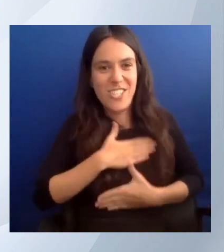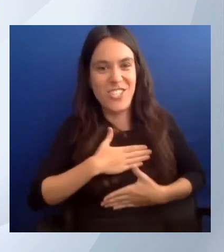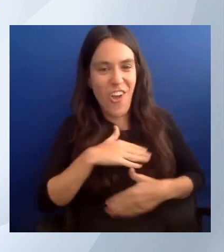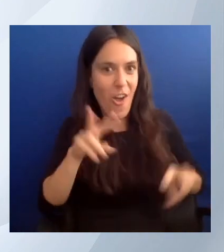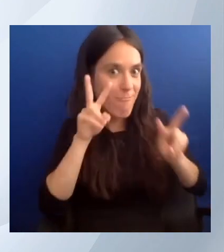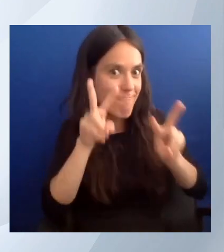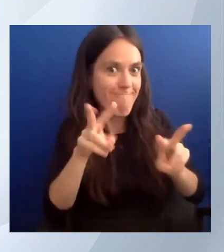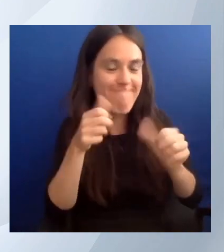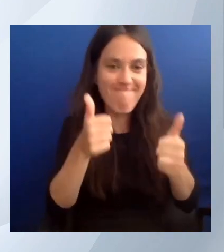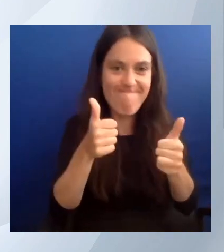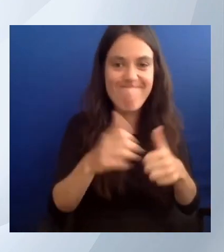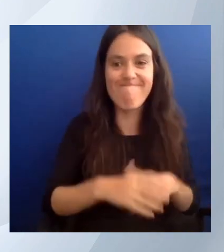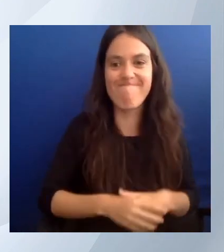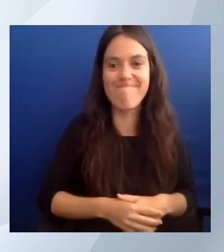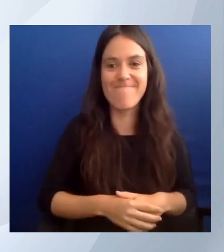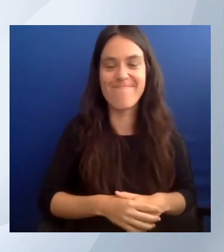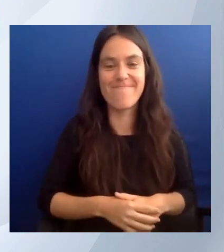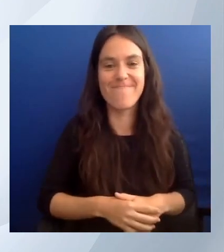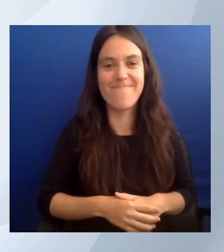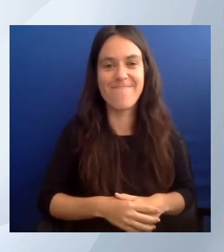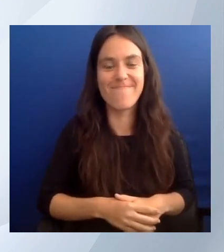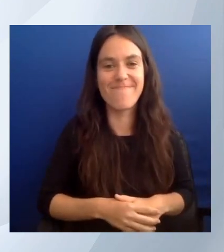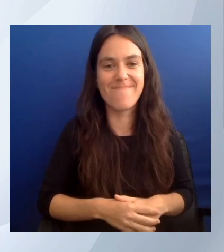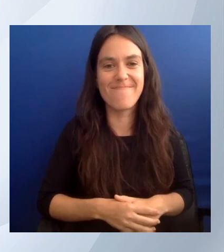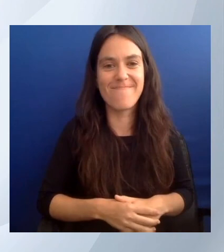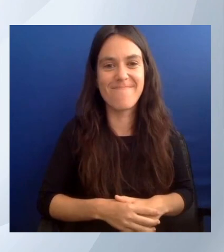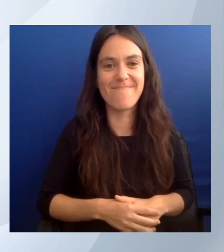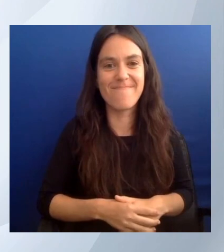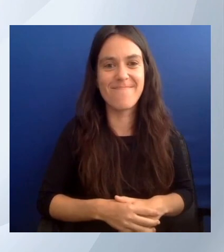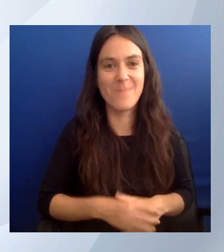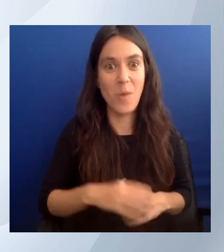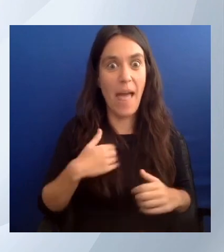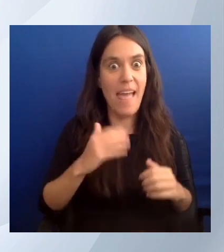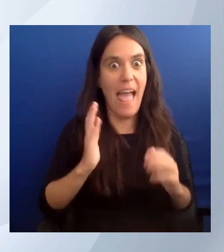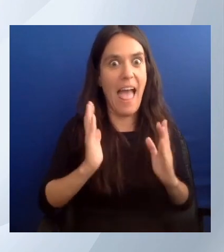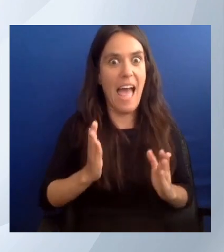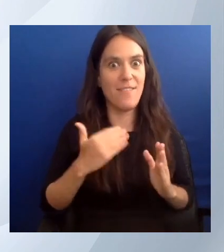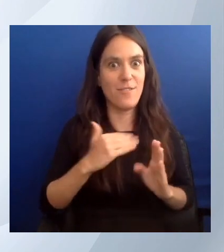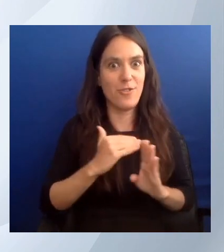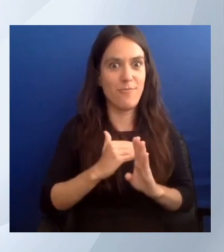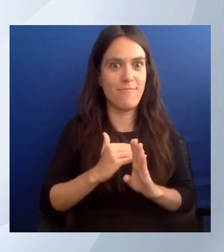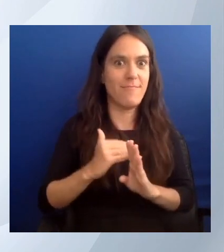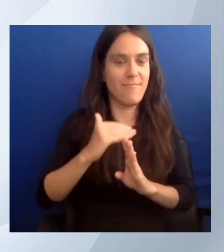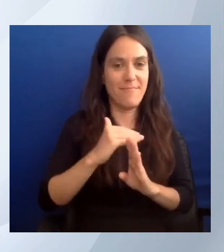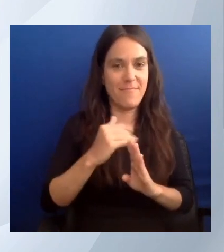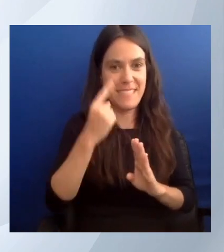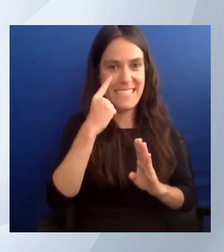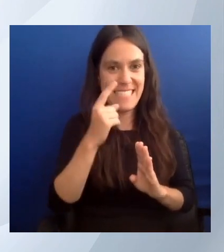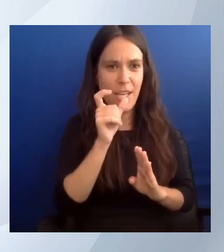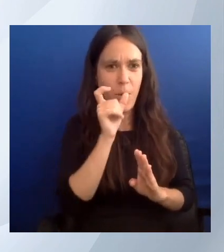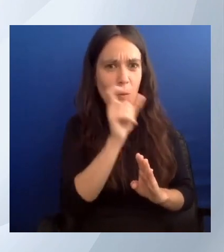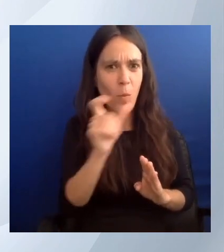There's some things, of course, I need to upskill on. Words like rabbit,